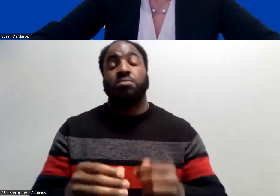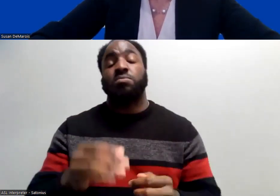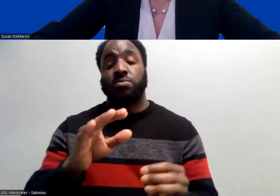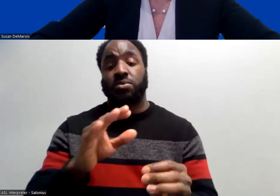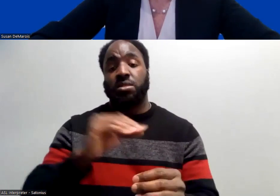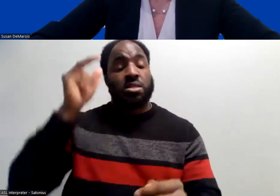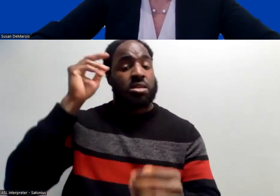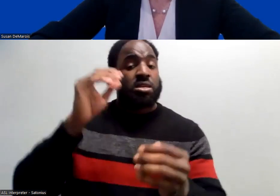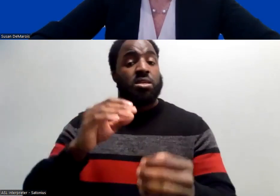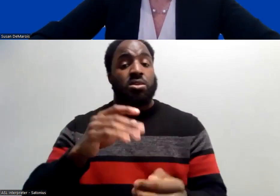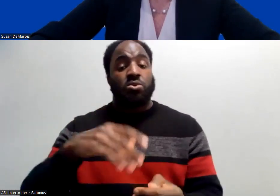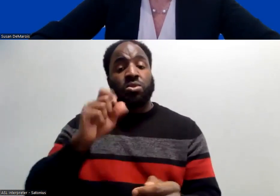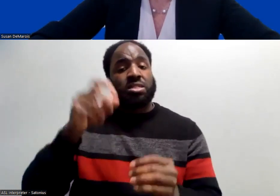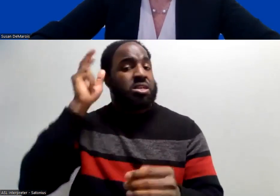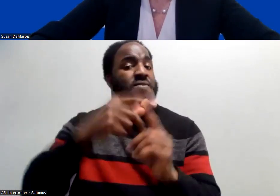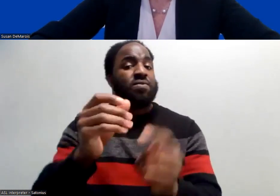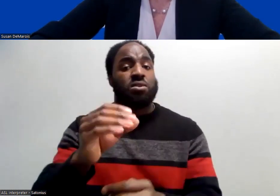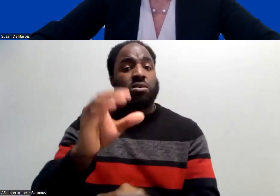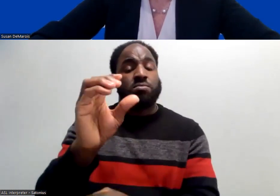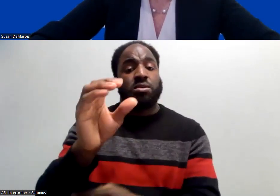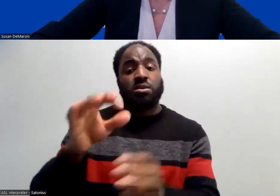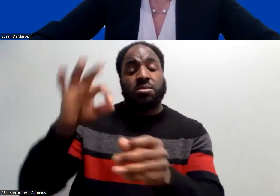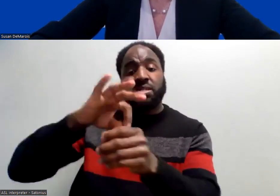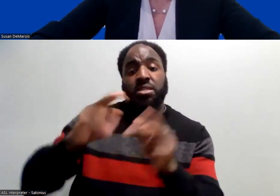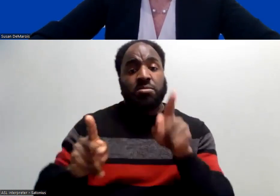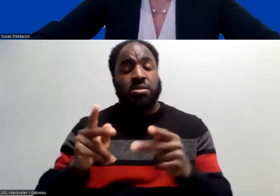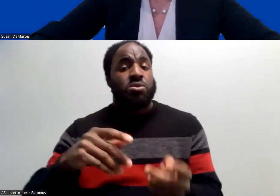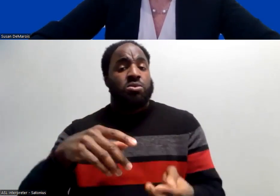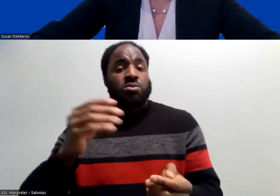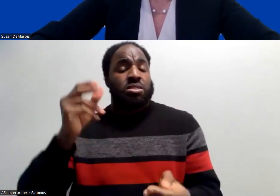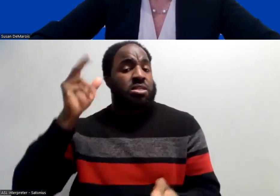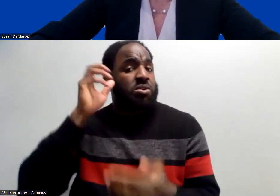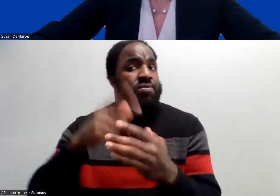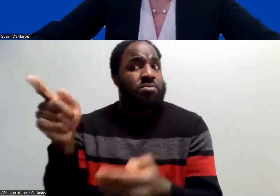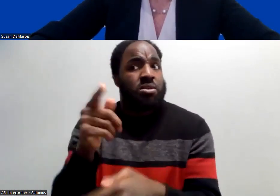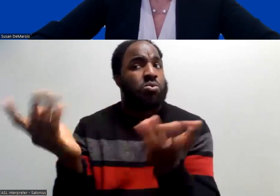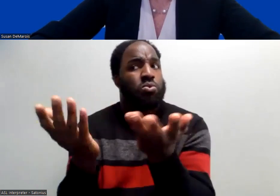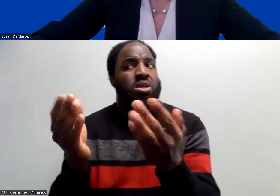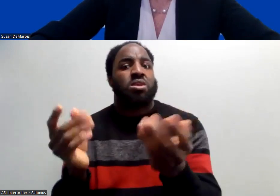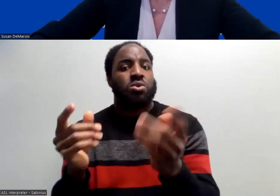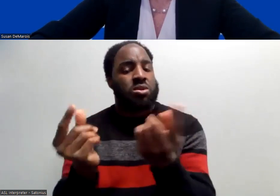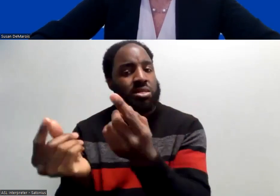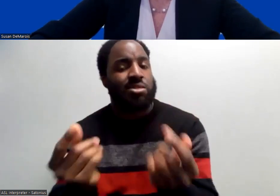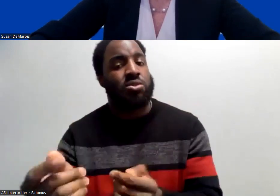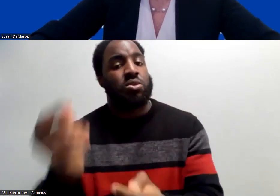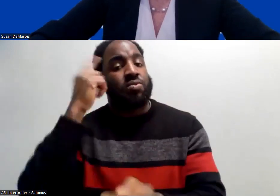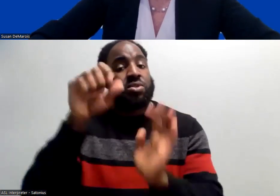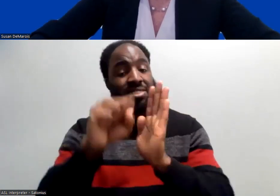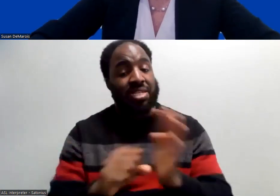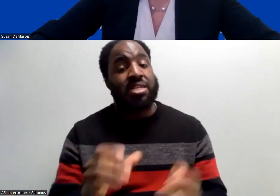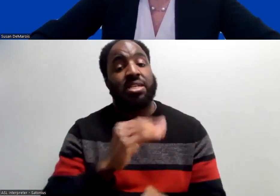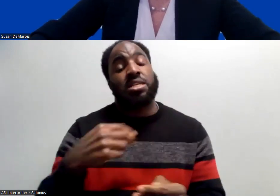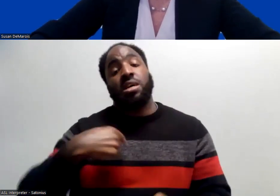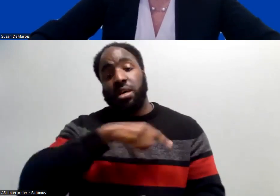they're doing, asking them for what support they need from the state, and then us building